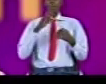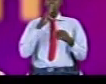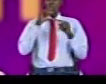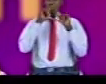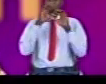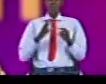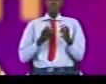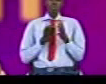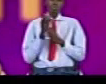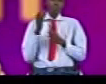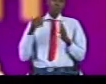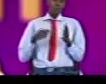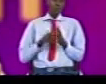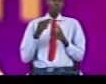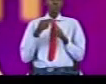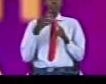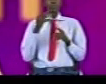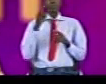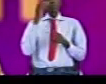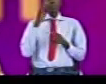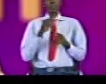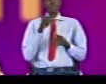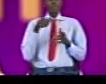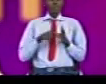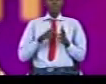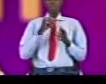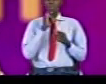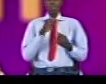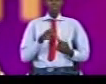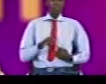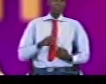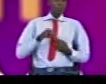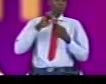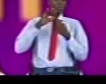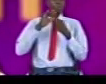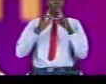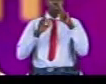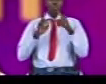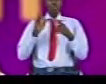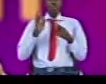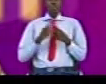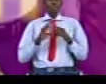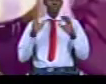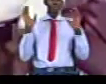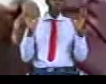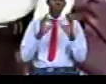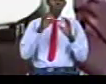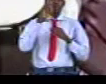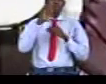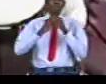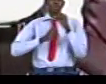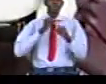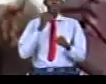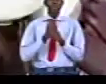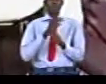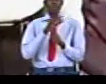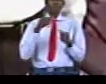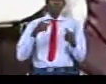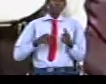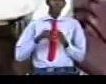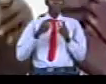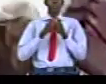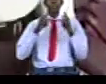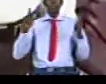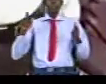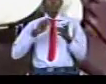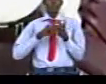And this is a special edition to celebrate 1 year of the commencement of this vision through our Father in the Lord.